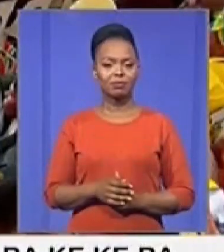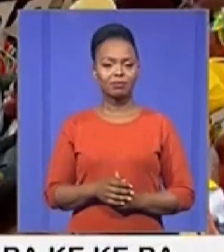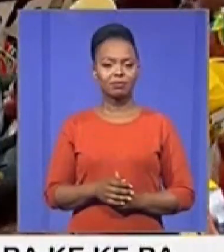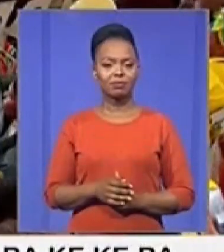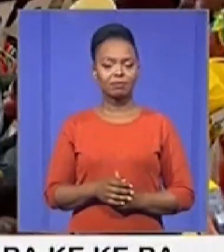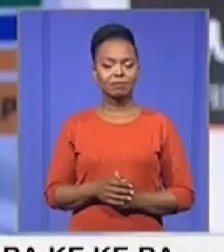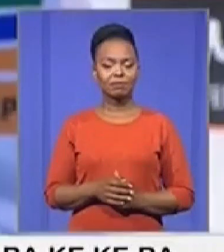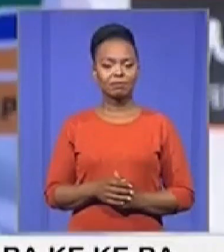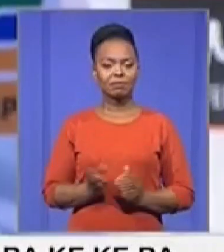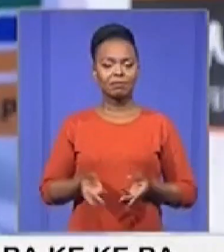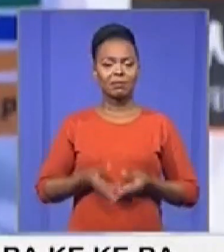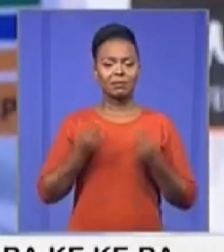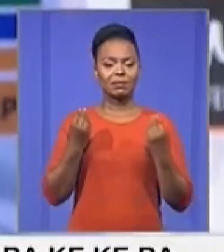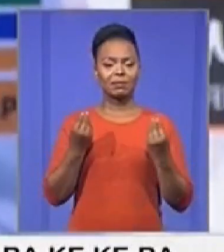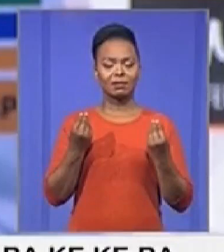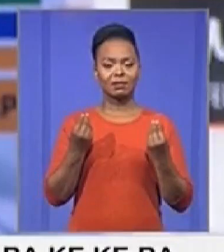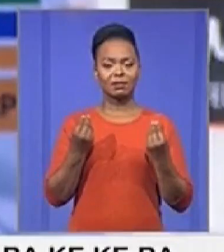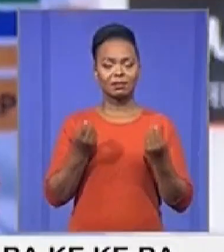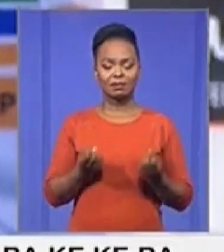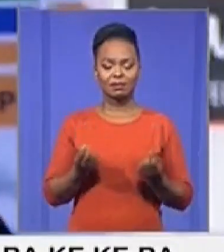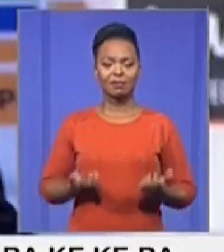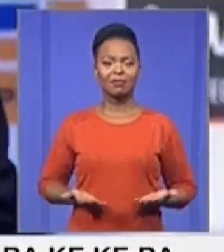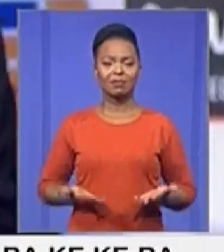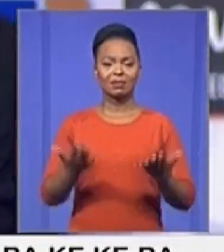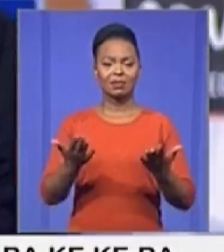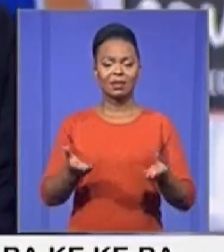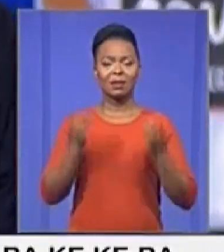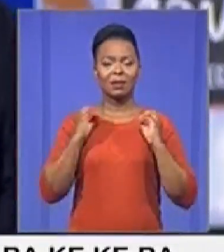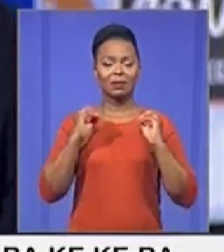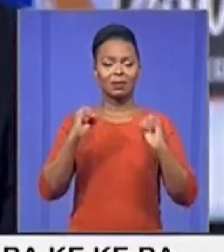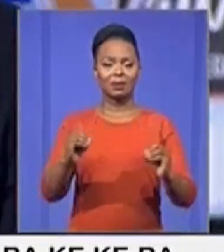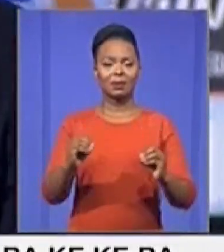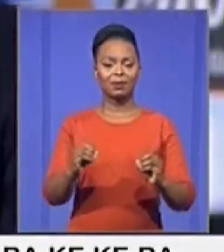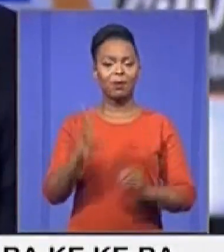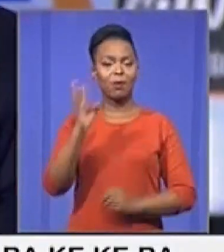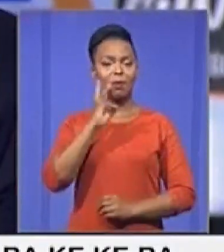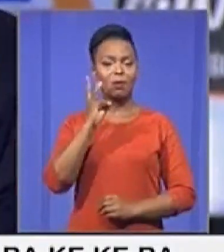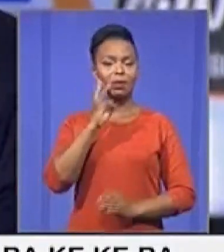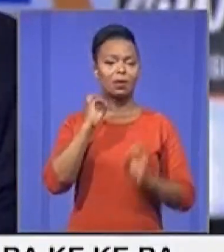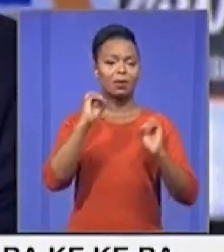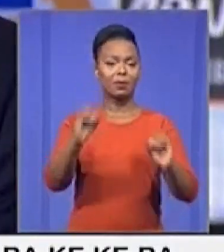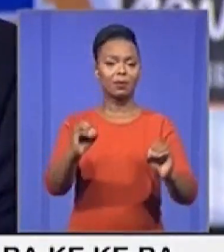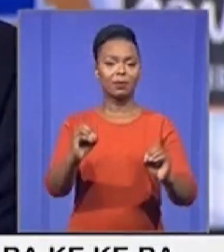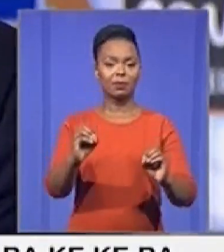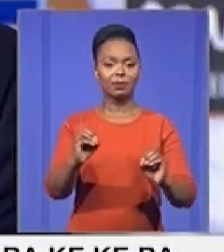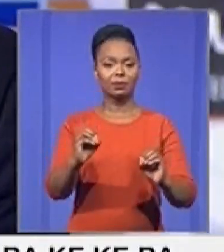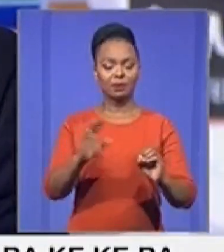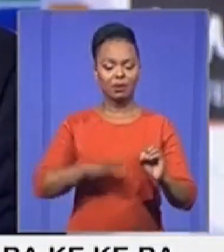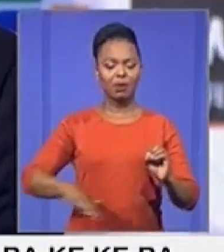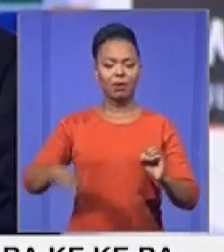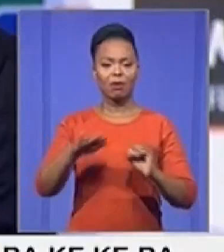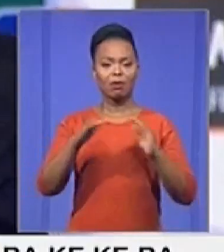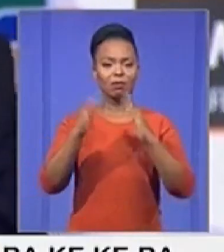ba humana ba sena di service delivery metsi hayo dintlong tsa rona.